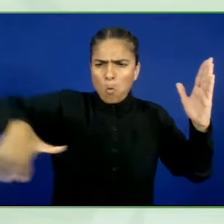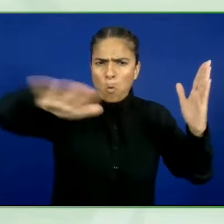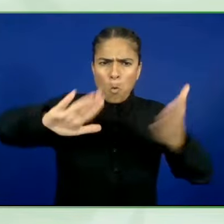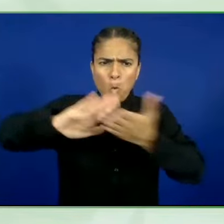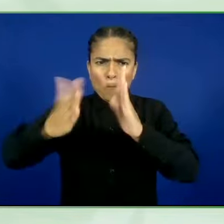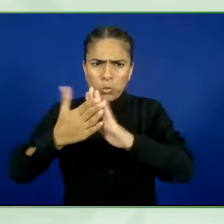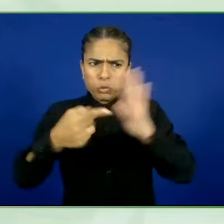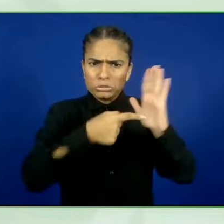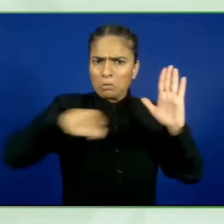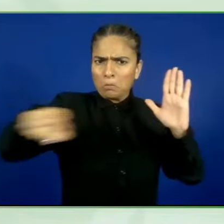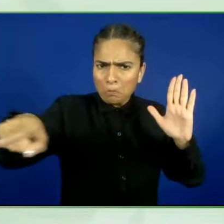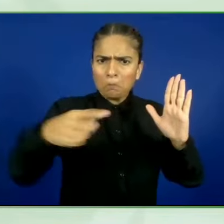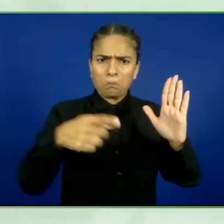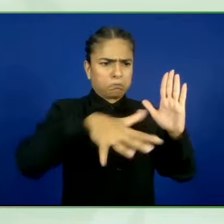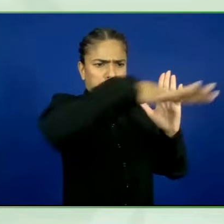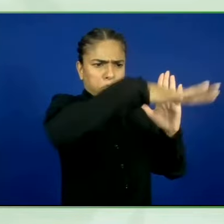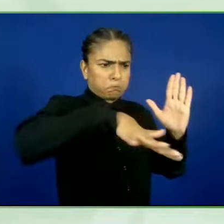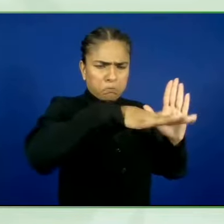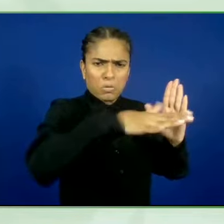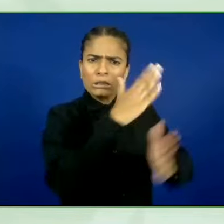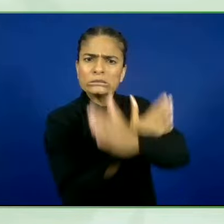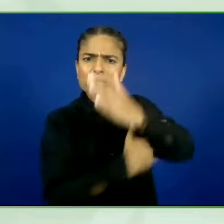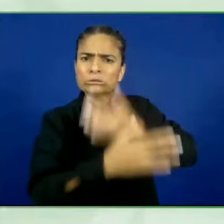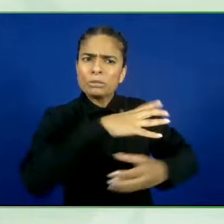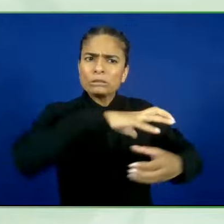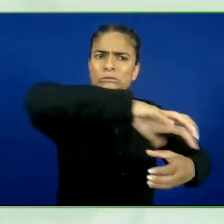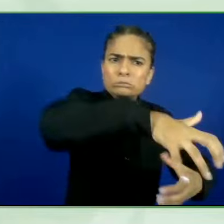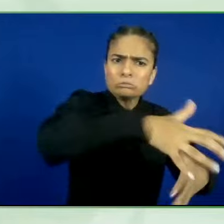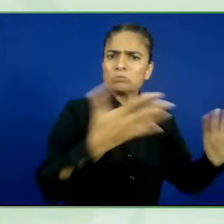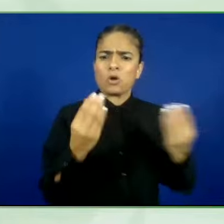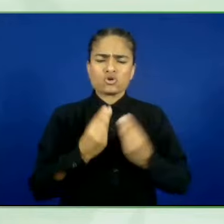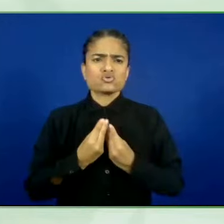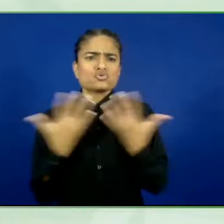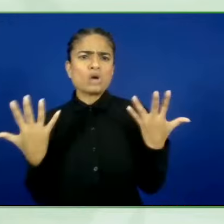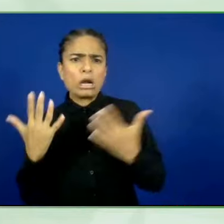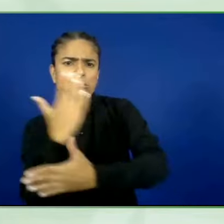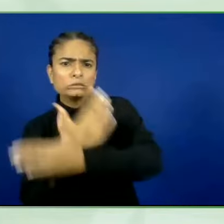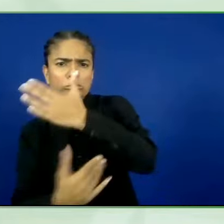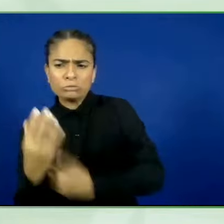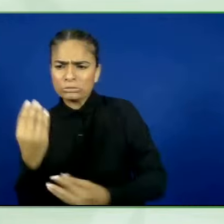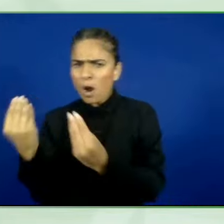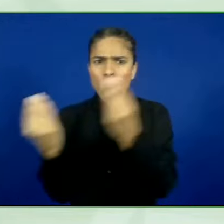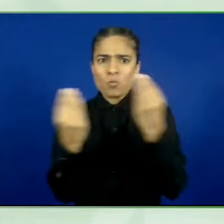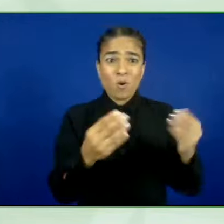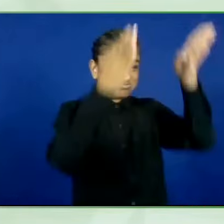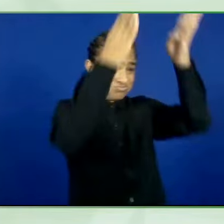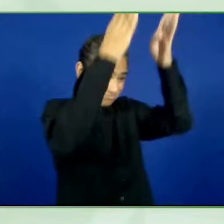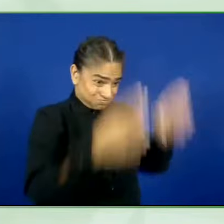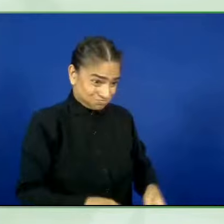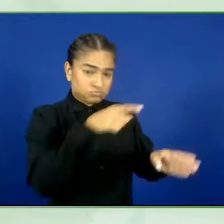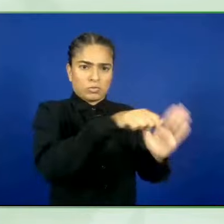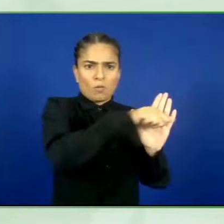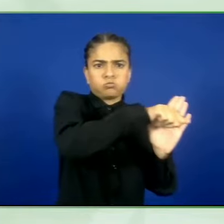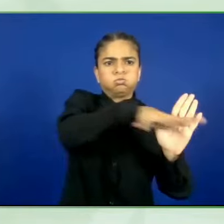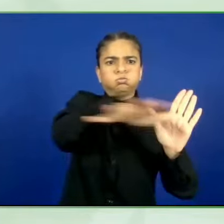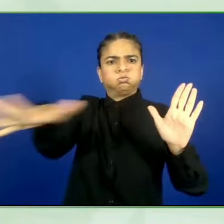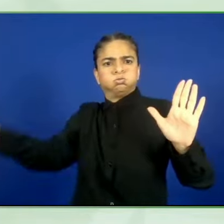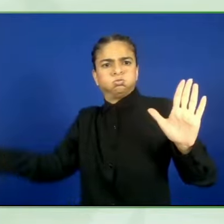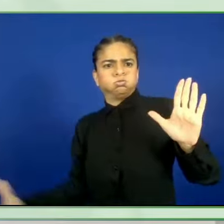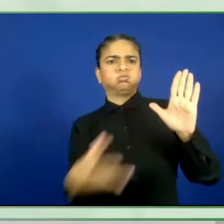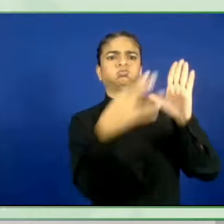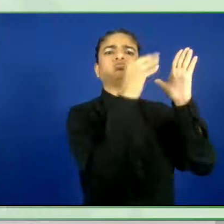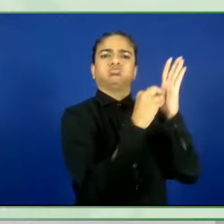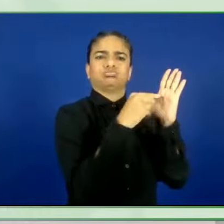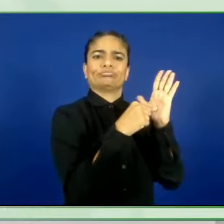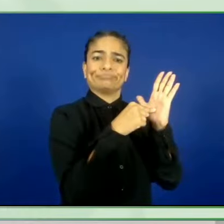gender, disability, and whatnot. So we have a single server, but we're also linking it with the Power BI for data analysis. Great, thank